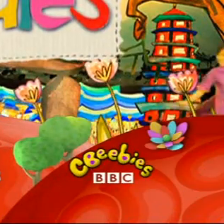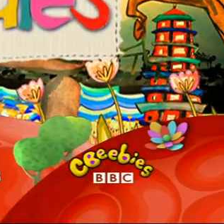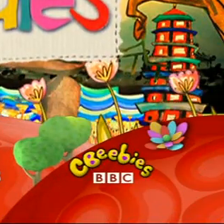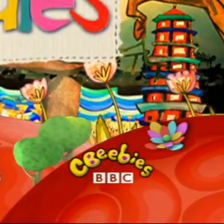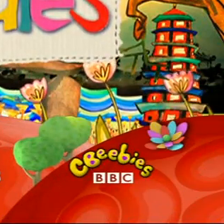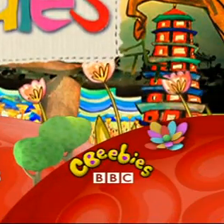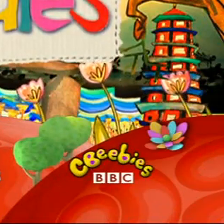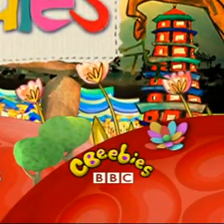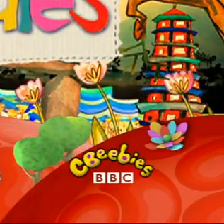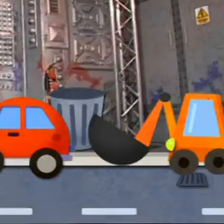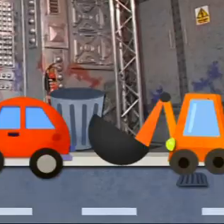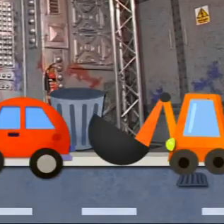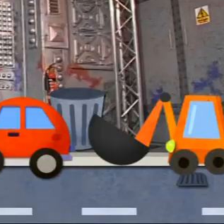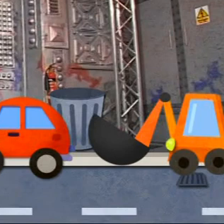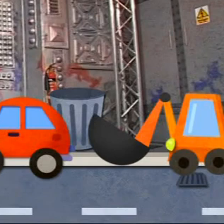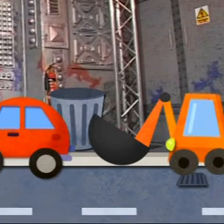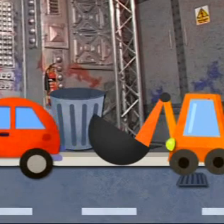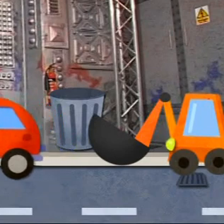end.